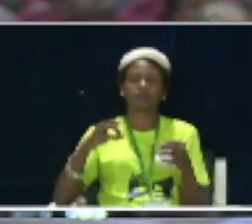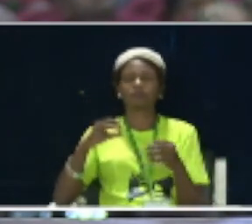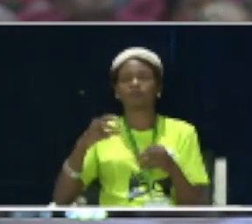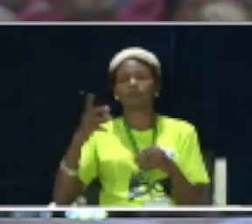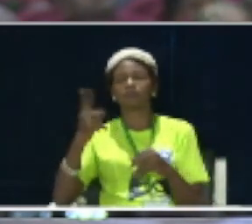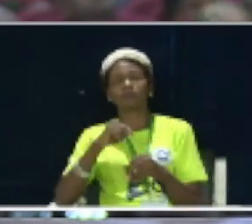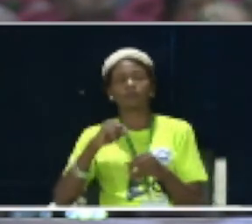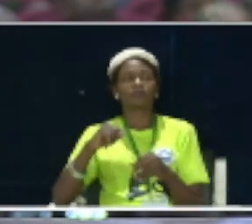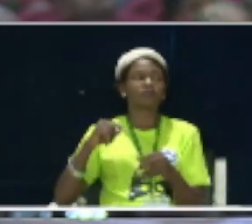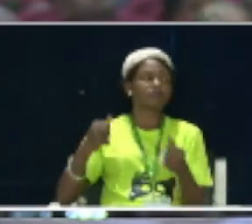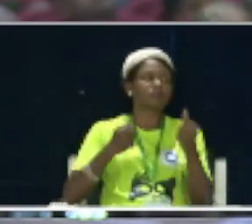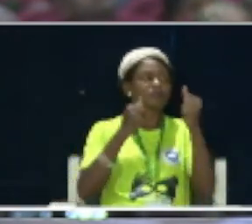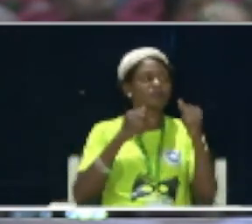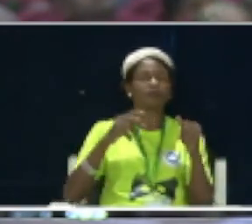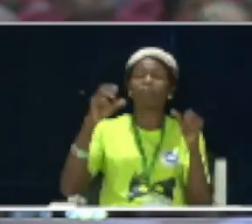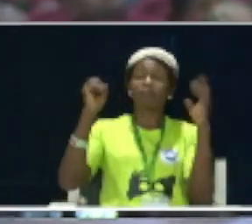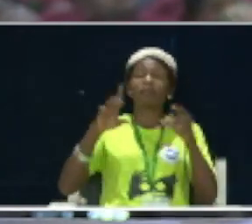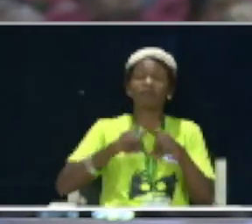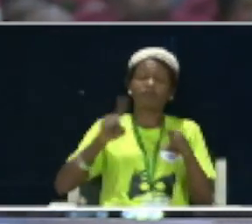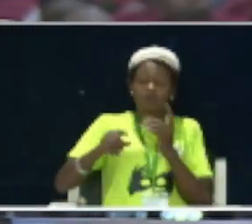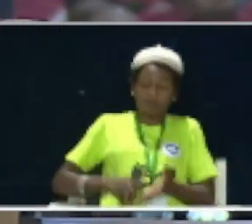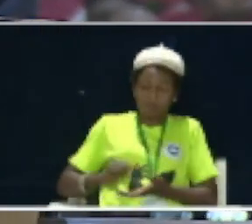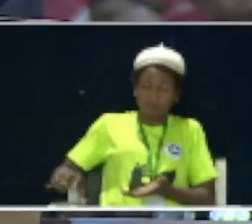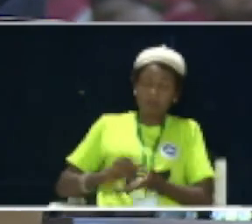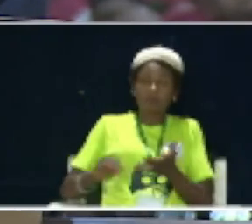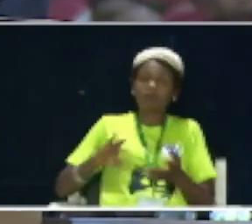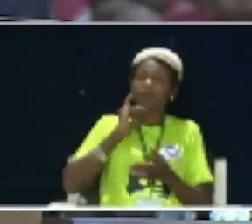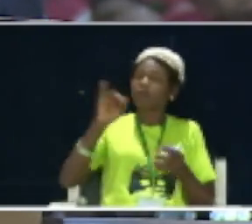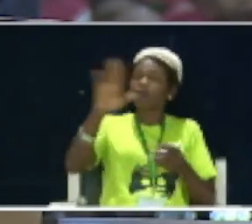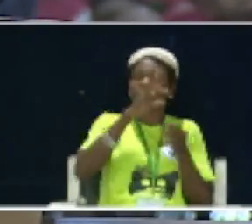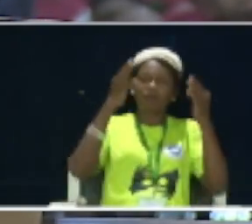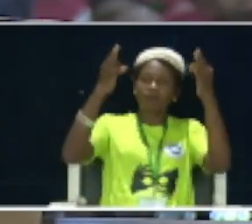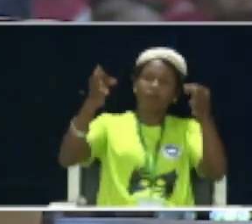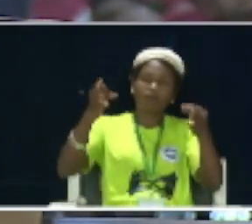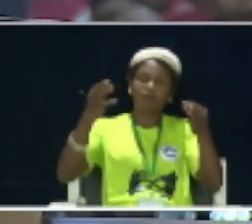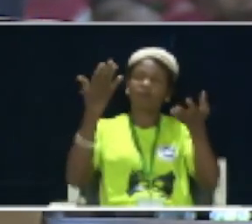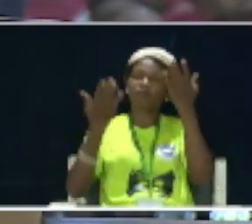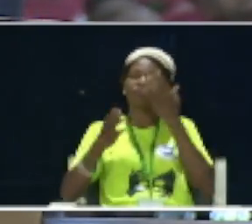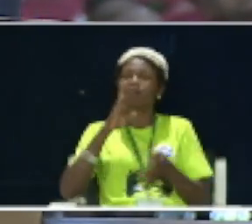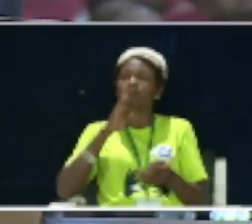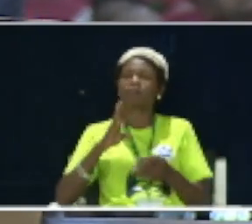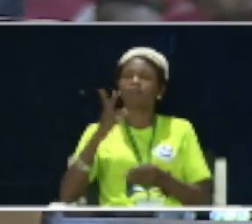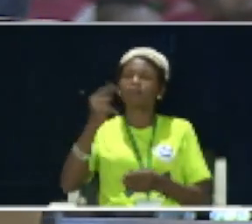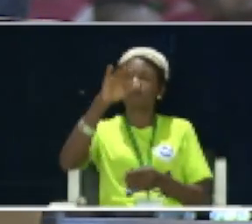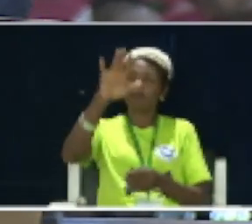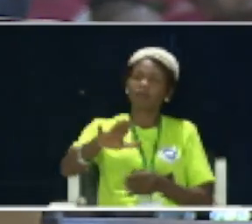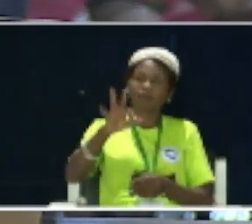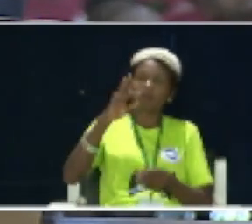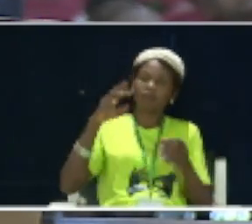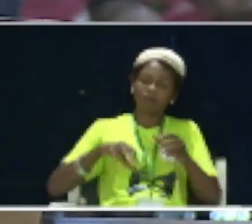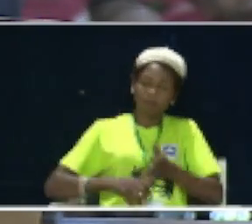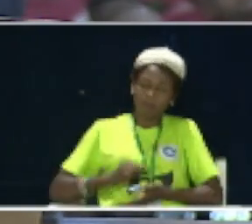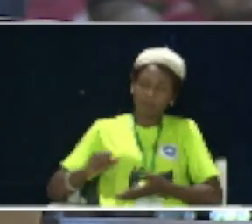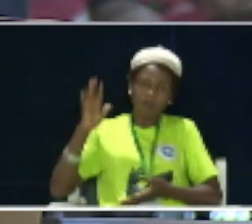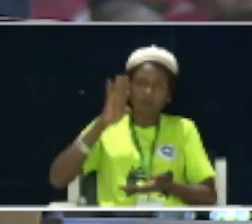abortions, series of abortions, is your future. Maybe the child you aborted could have